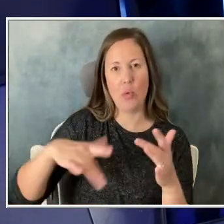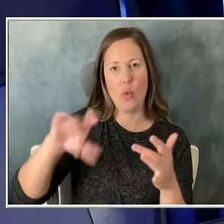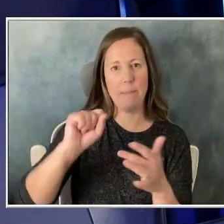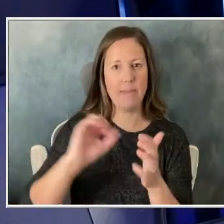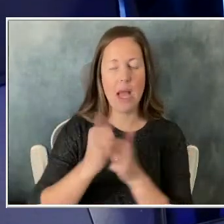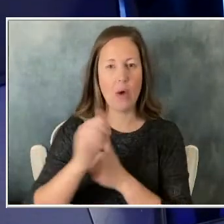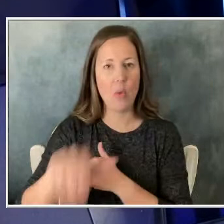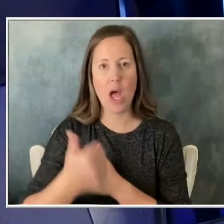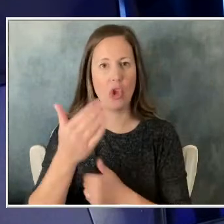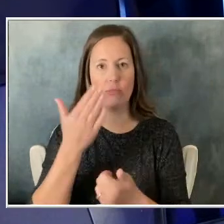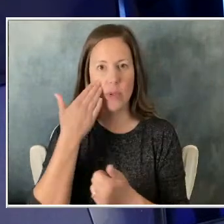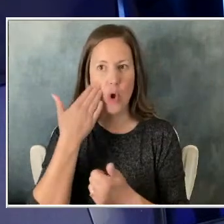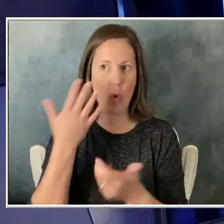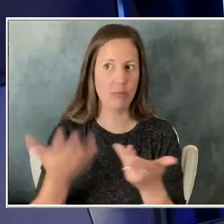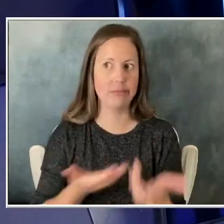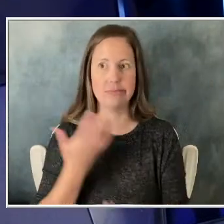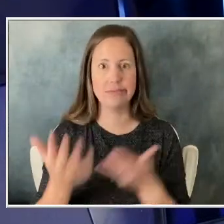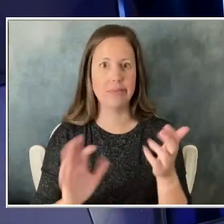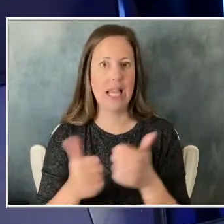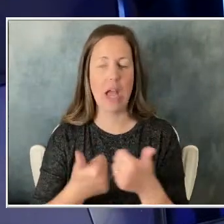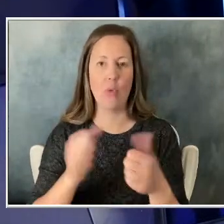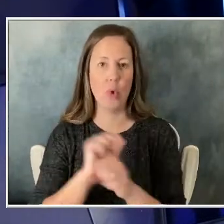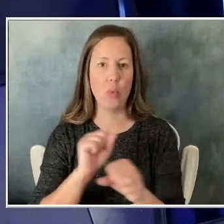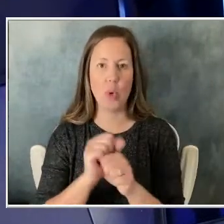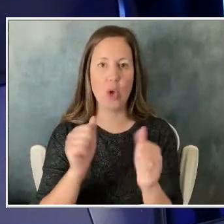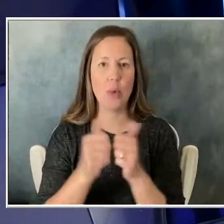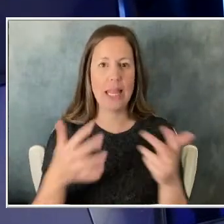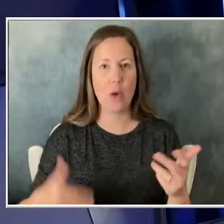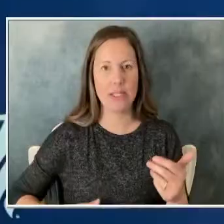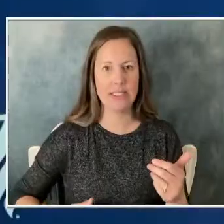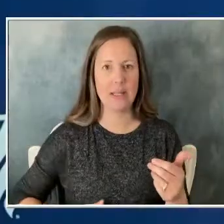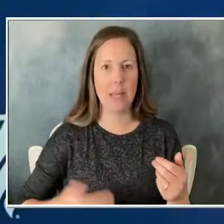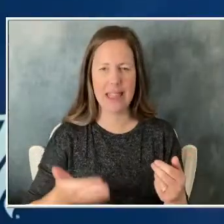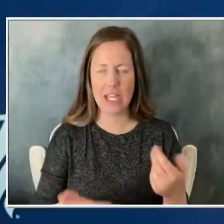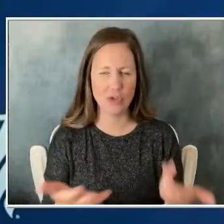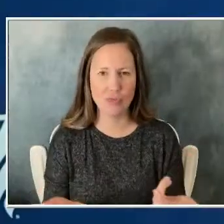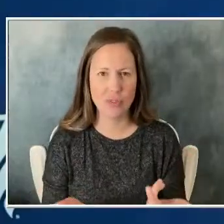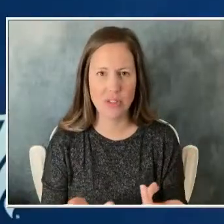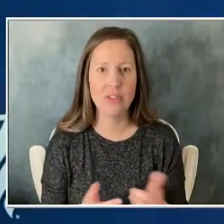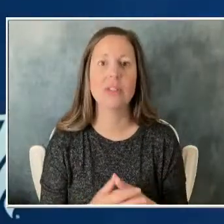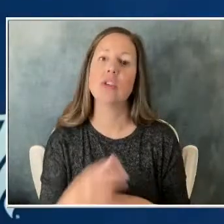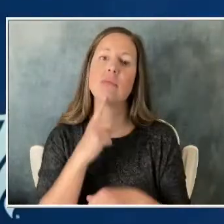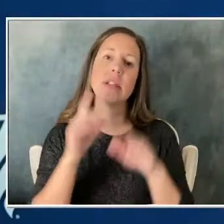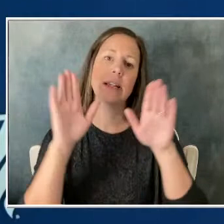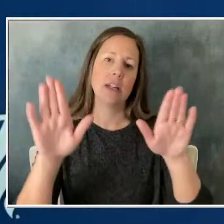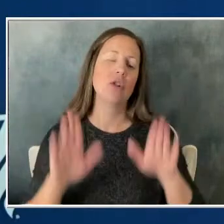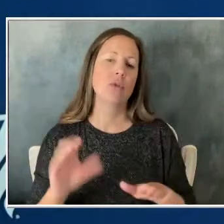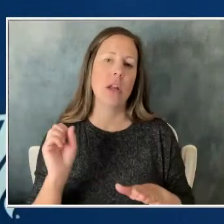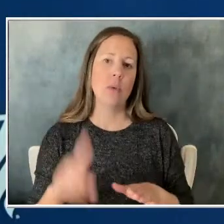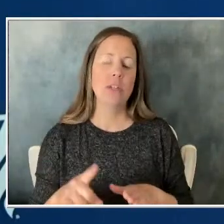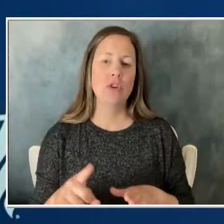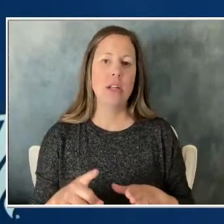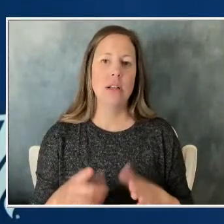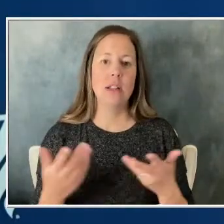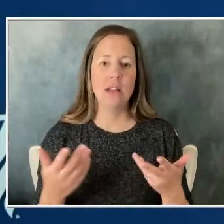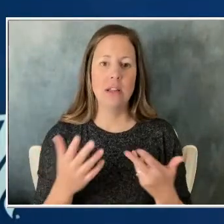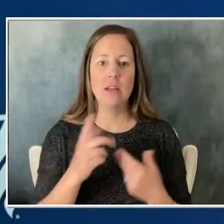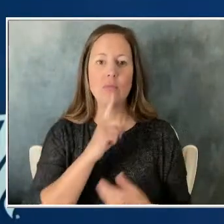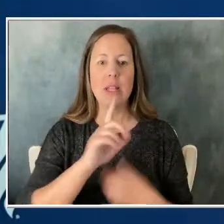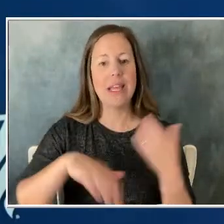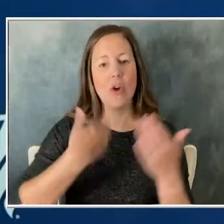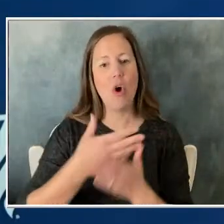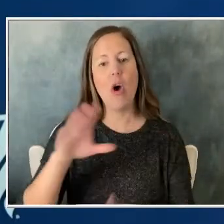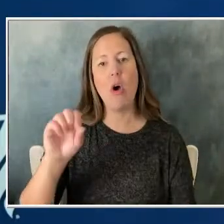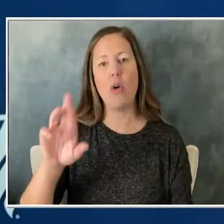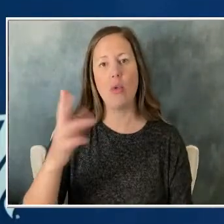play in there without that stomach? Yeah, and that's a great question. You know, pretty much all the organs, it's incredible how